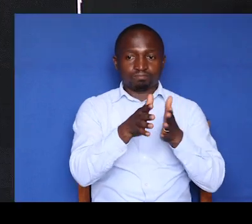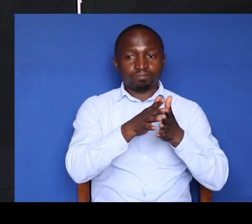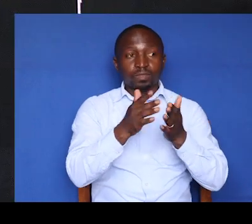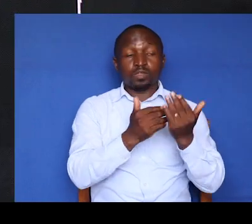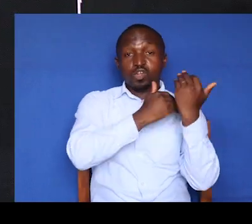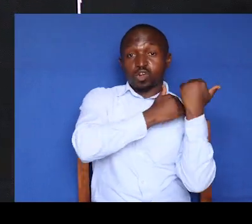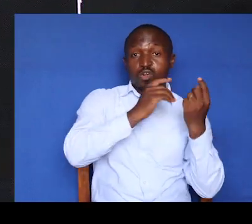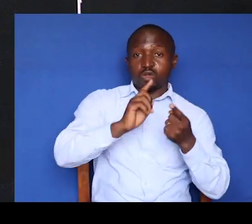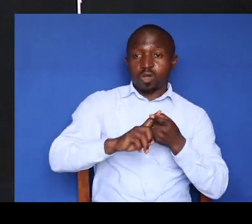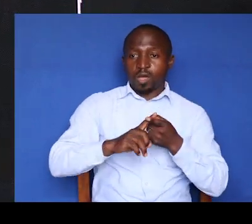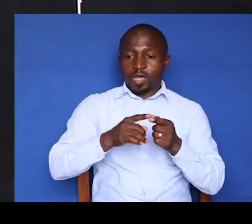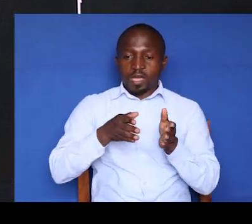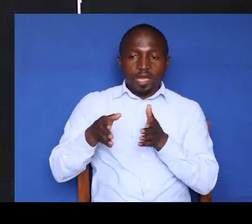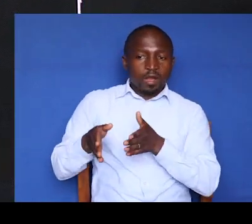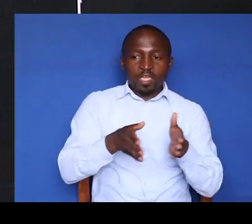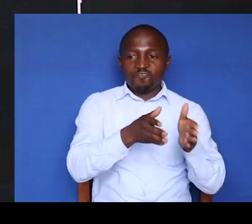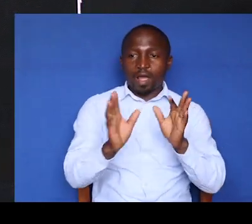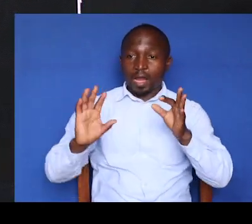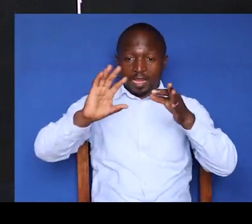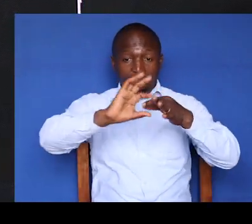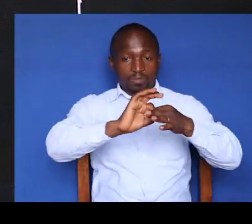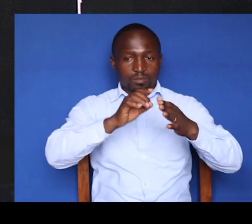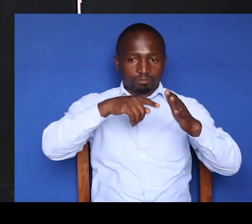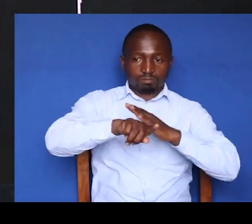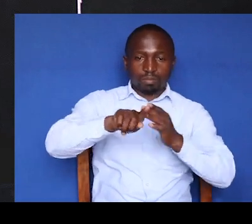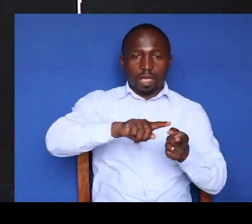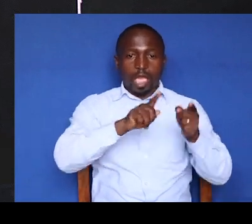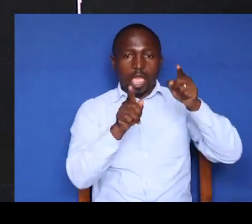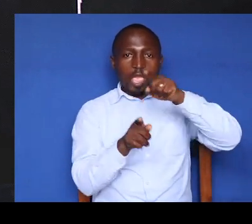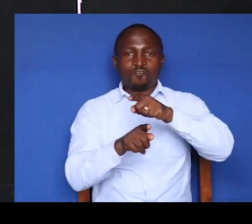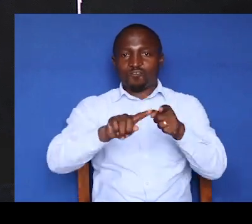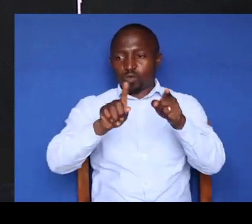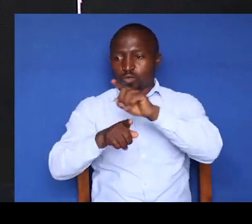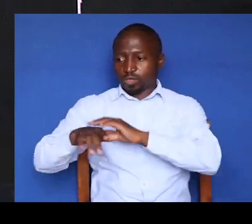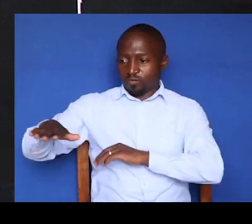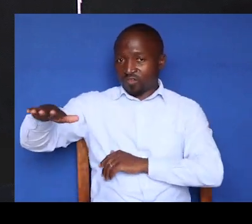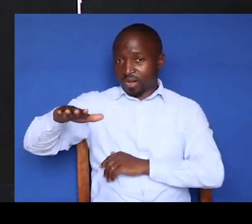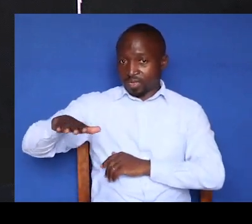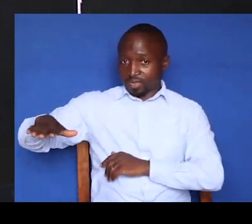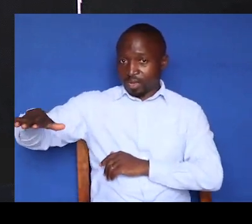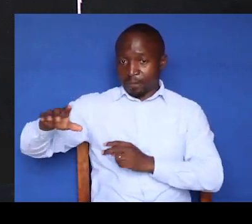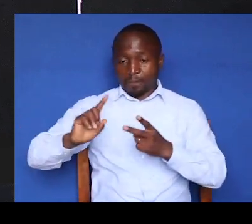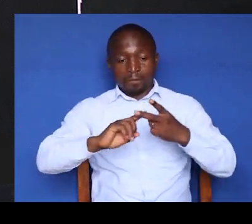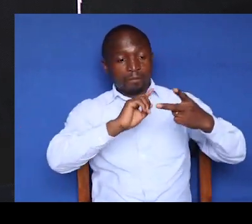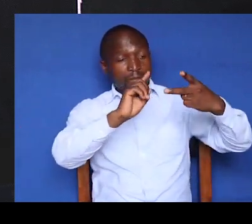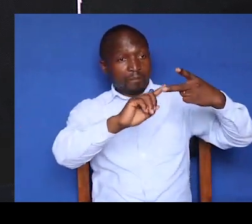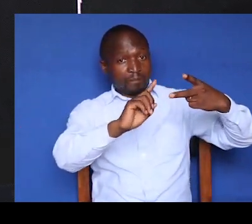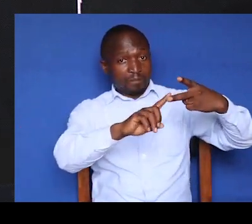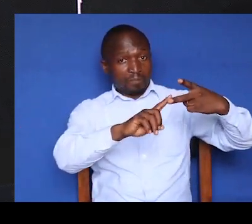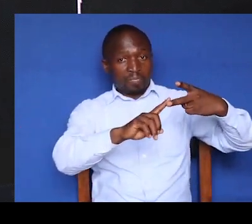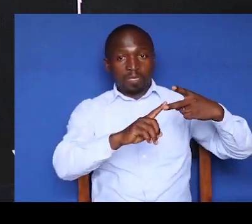role of river capture on the evolution of landscape. B, the role of river